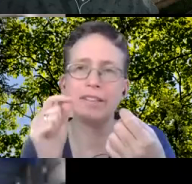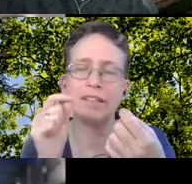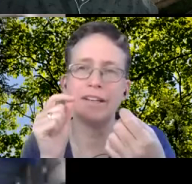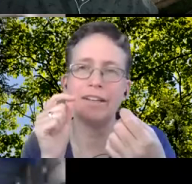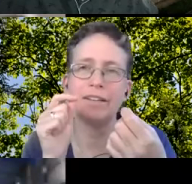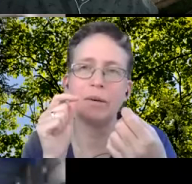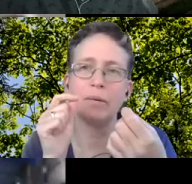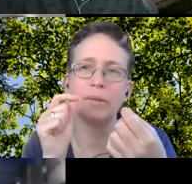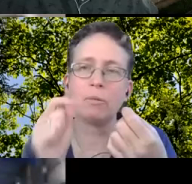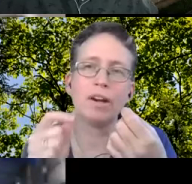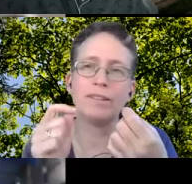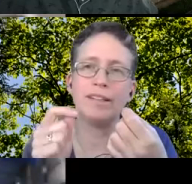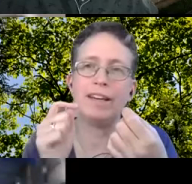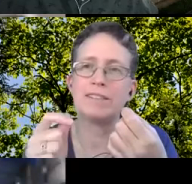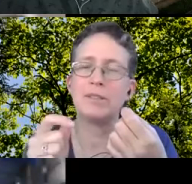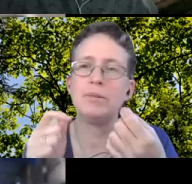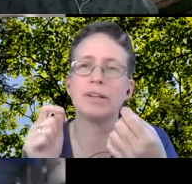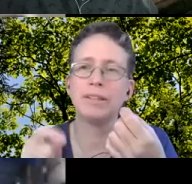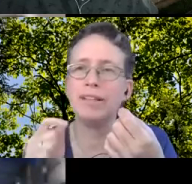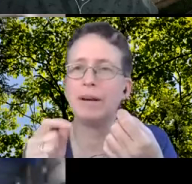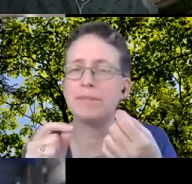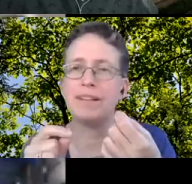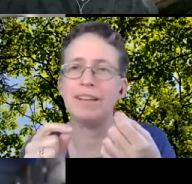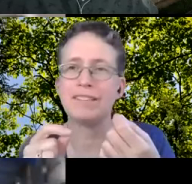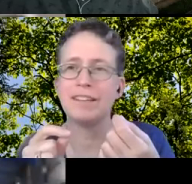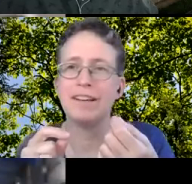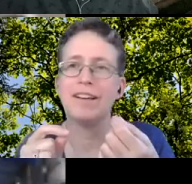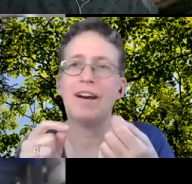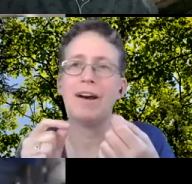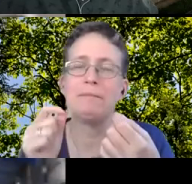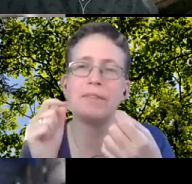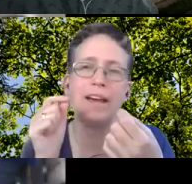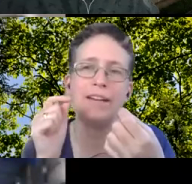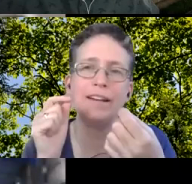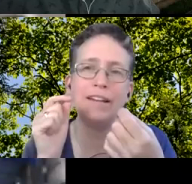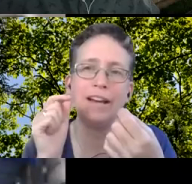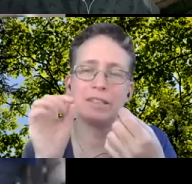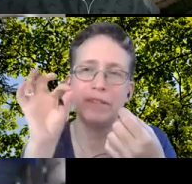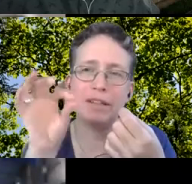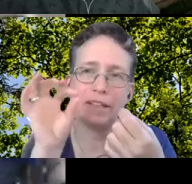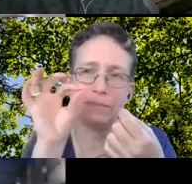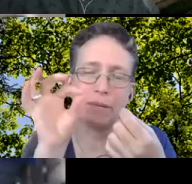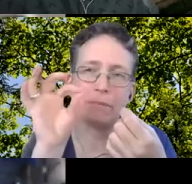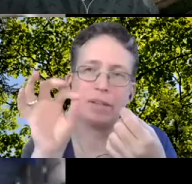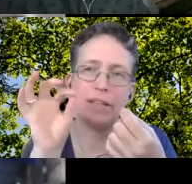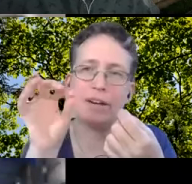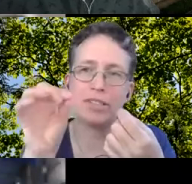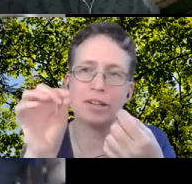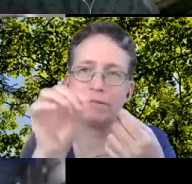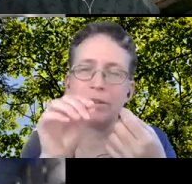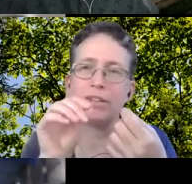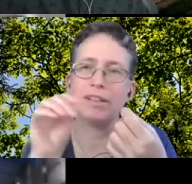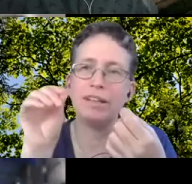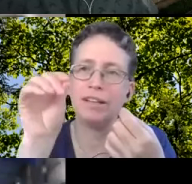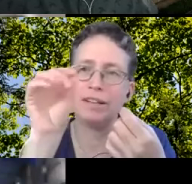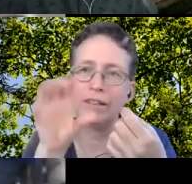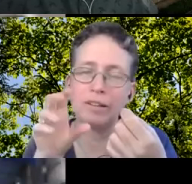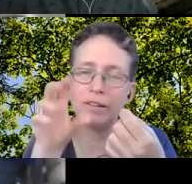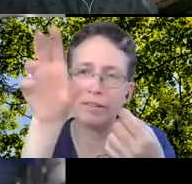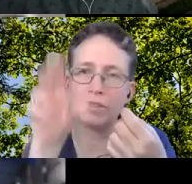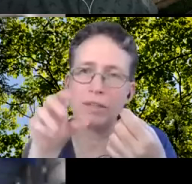looked at the work that ants do to clean up cities. And they actually did an experiment putting out junk food